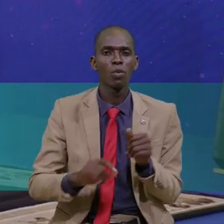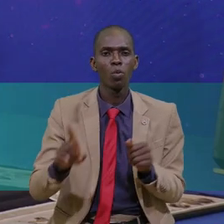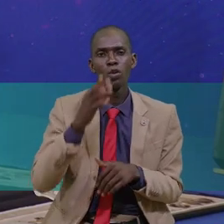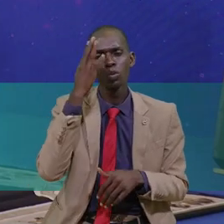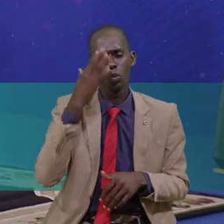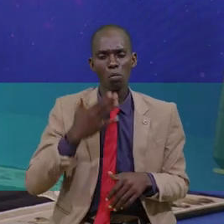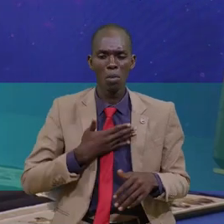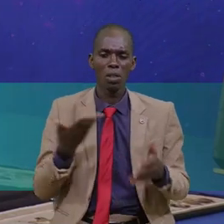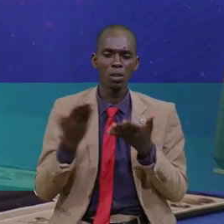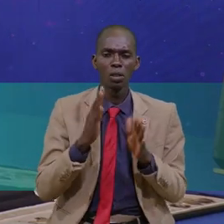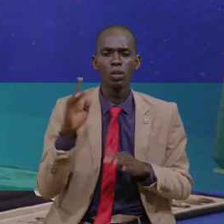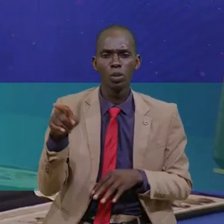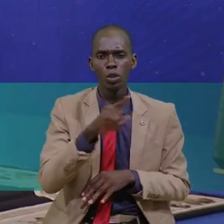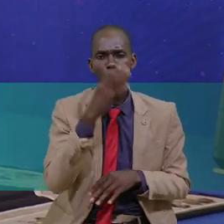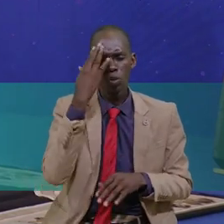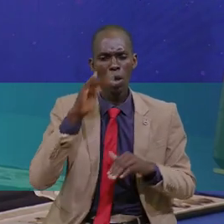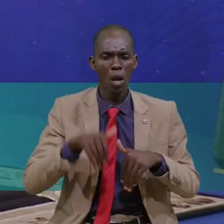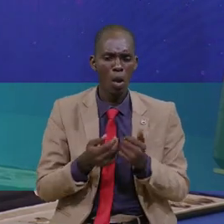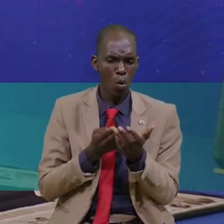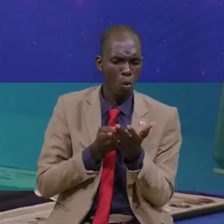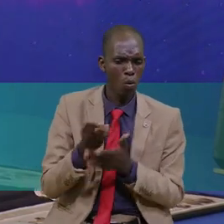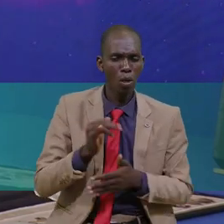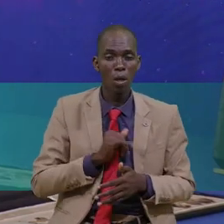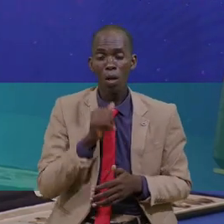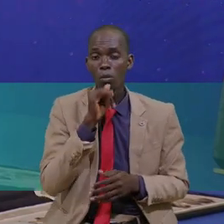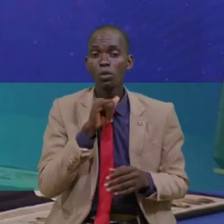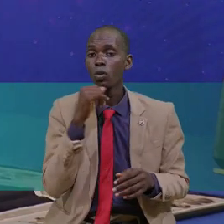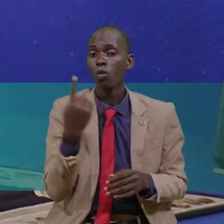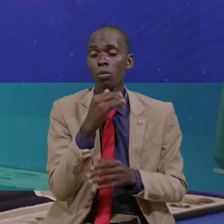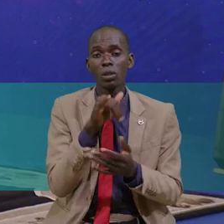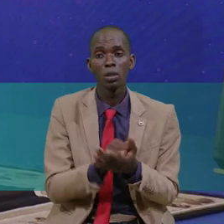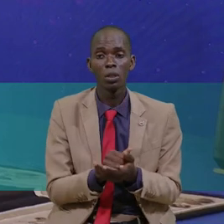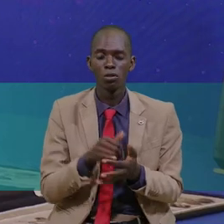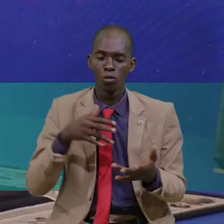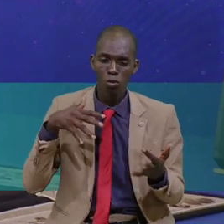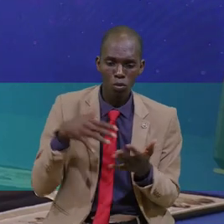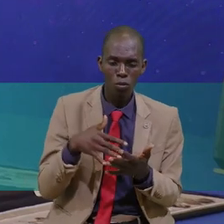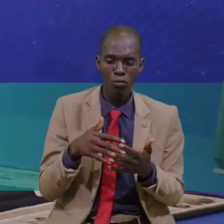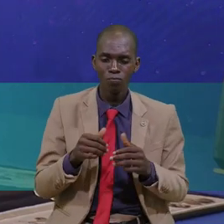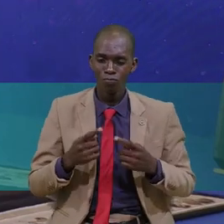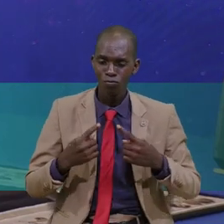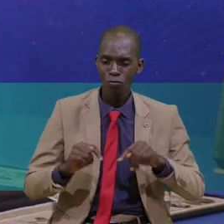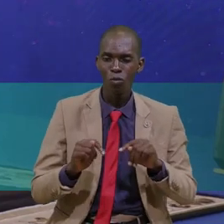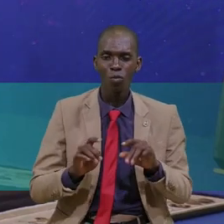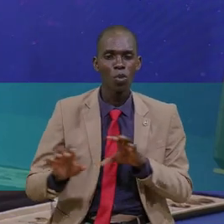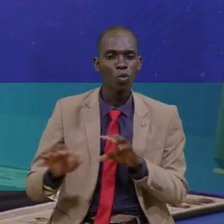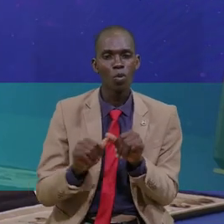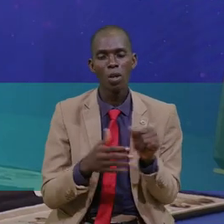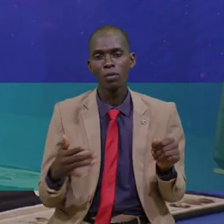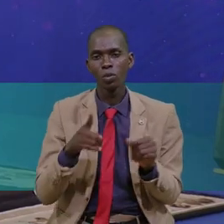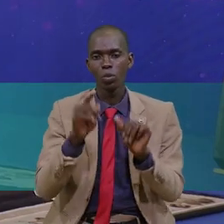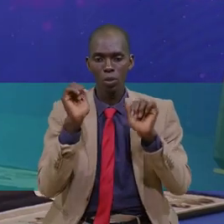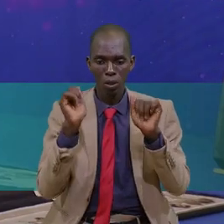know how forthright I am. Go beyond that. Study, endeavor Do everything you can do